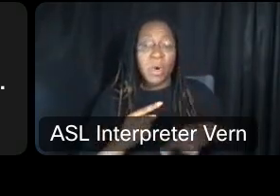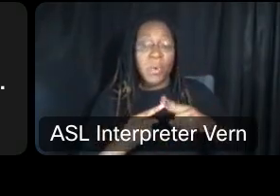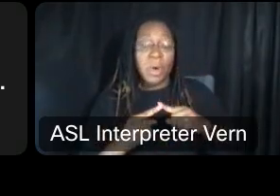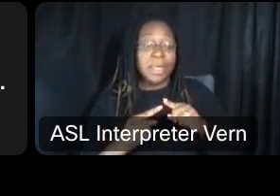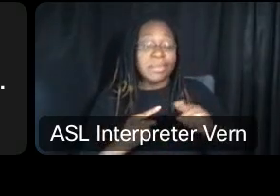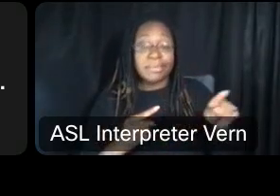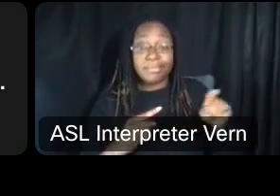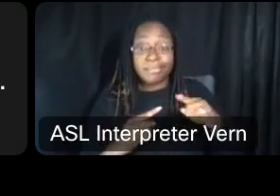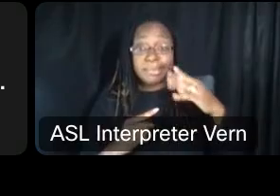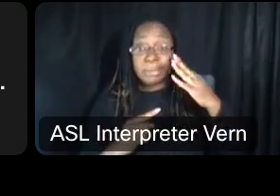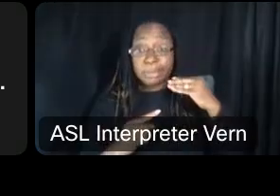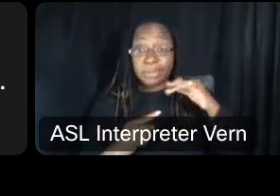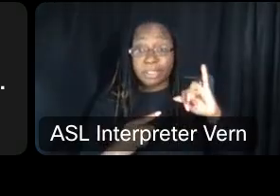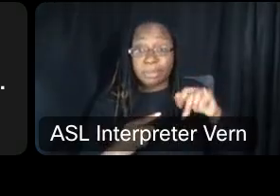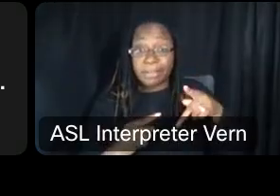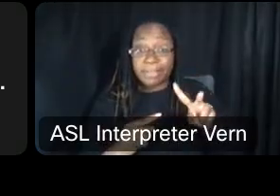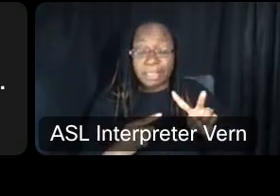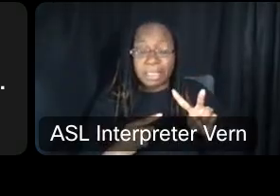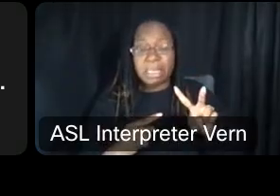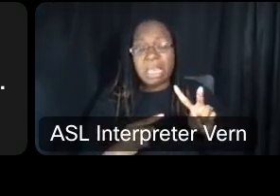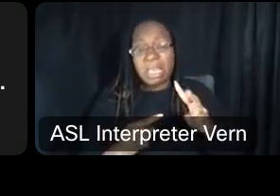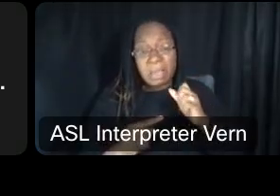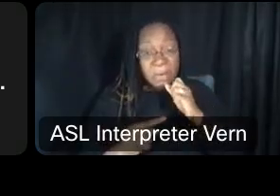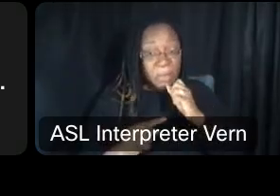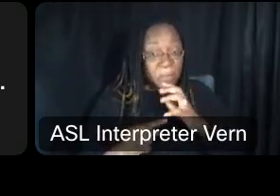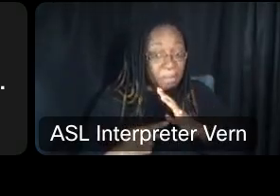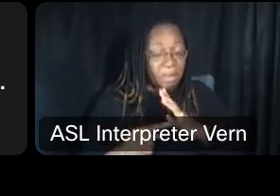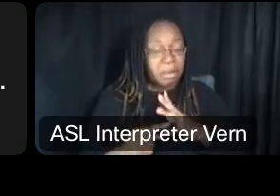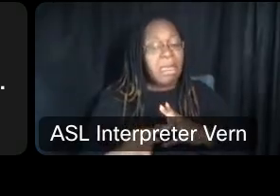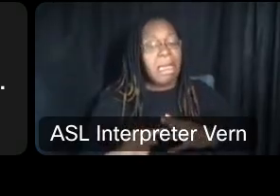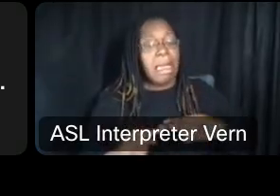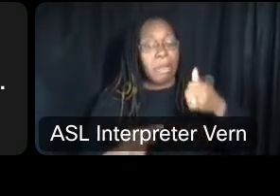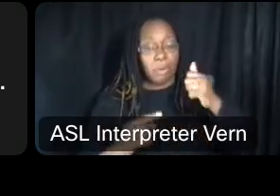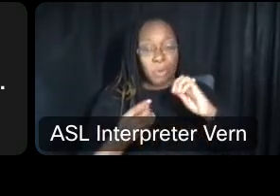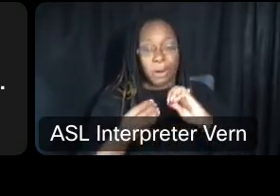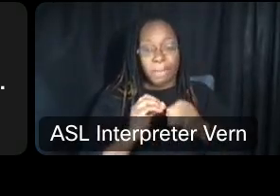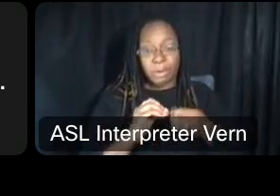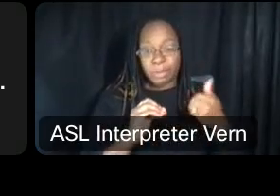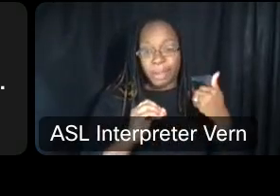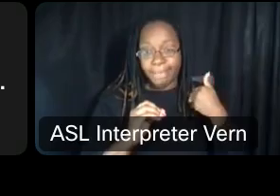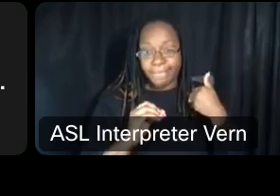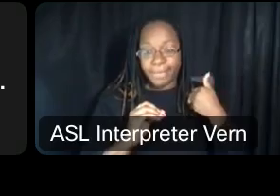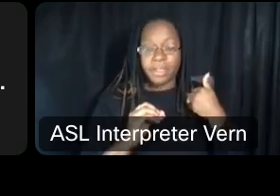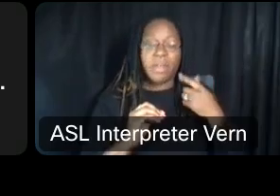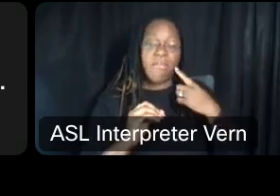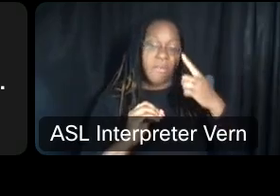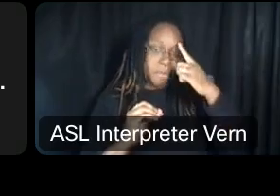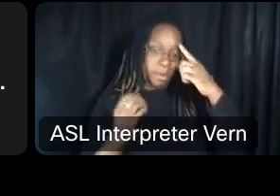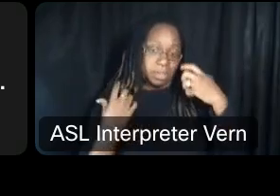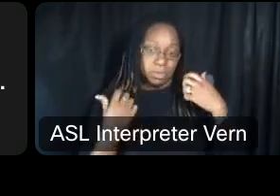of intimate partner violence among women in different kinds of mental health settings when compared with the general